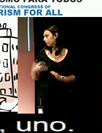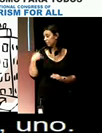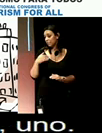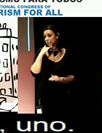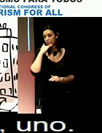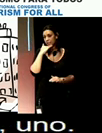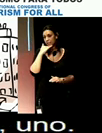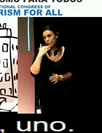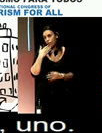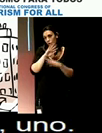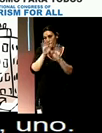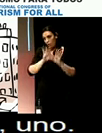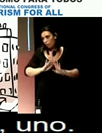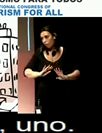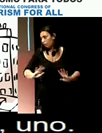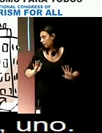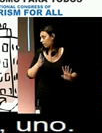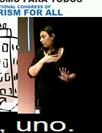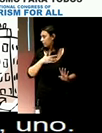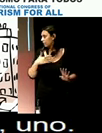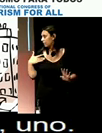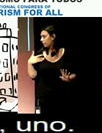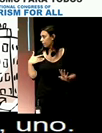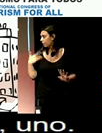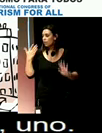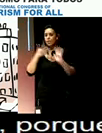And to finish, I wanted to